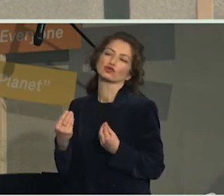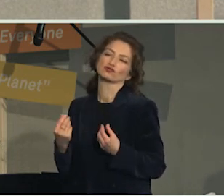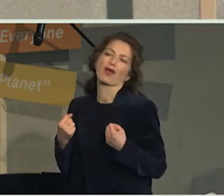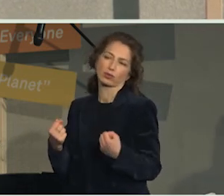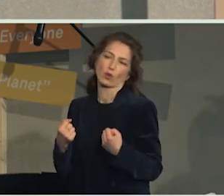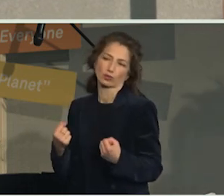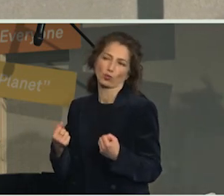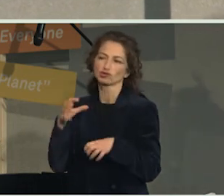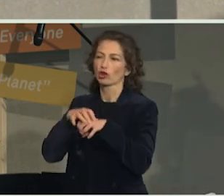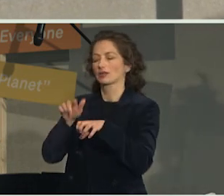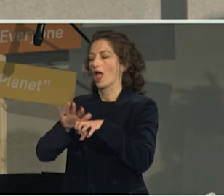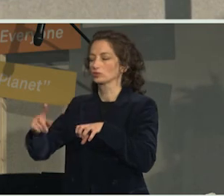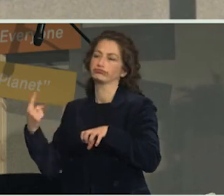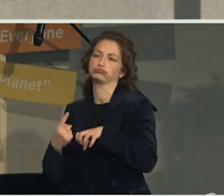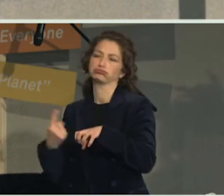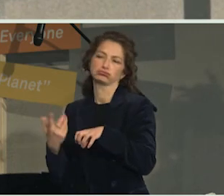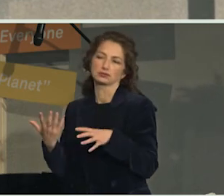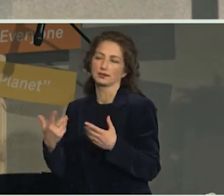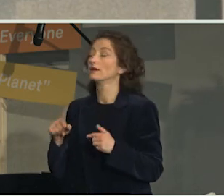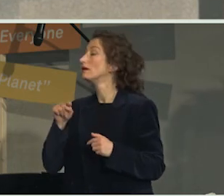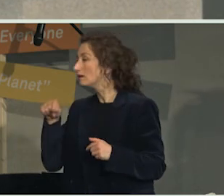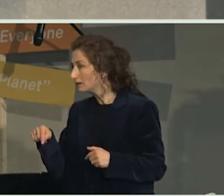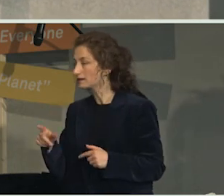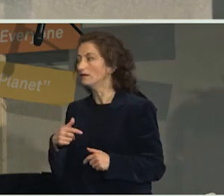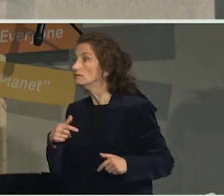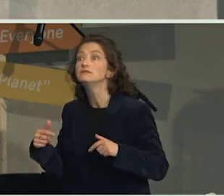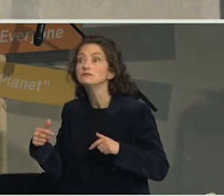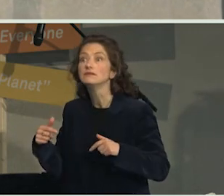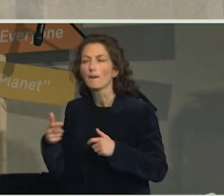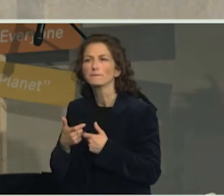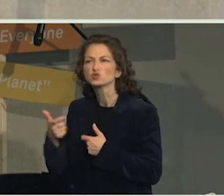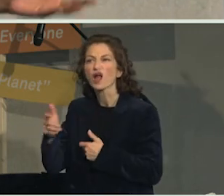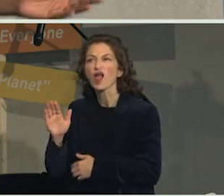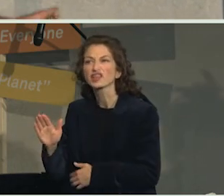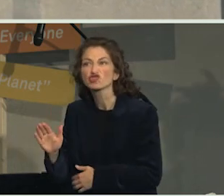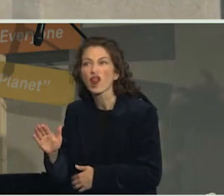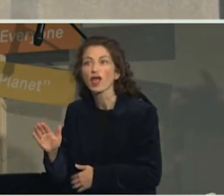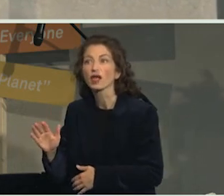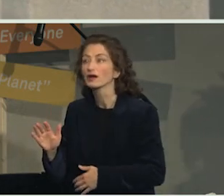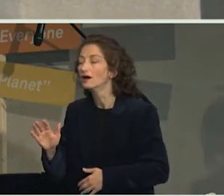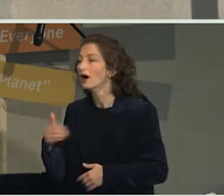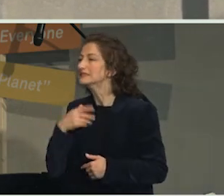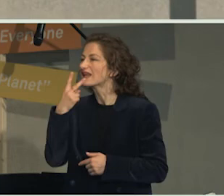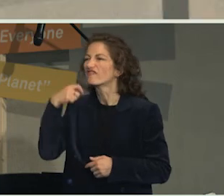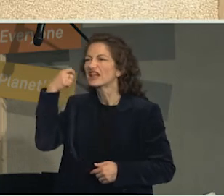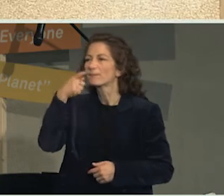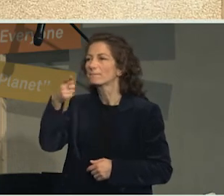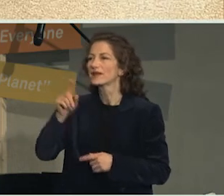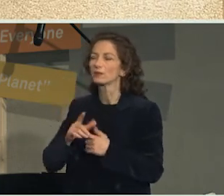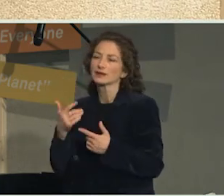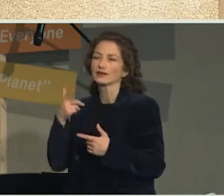And so anyway, I didn't know that y'all had like bus stops. Like, so I only saw it in movies. So the whole time I was just